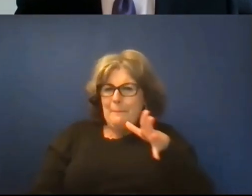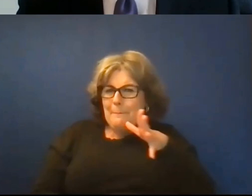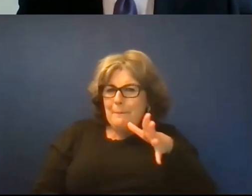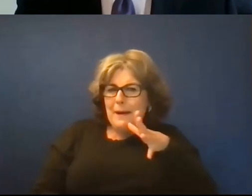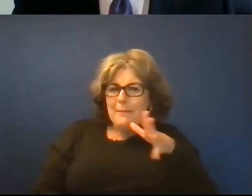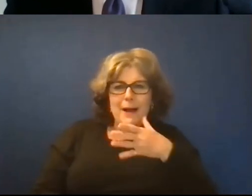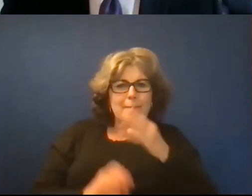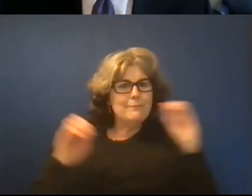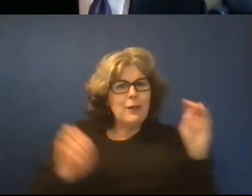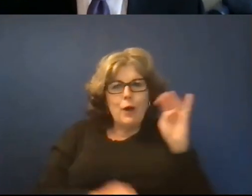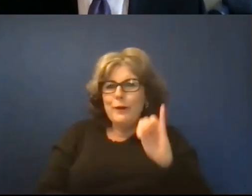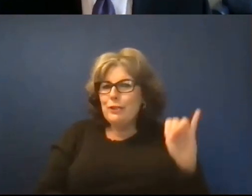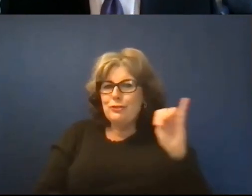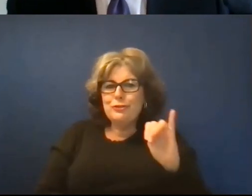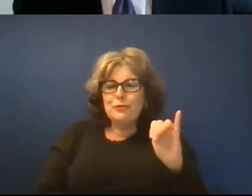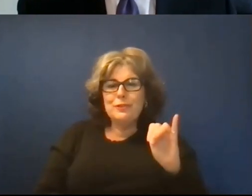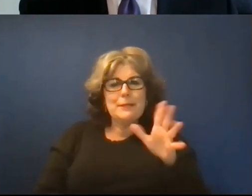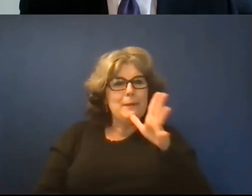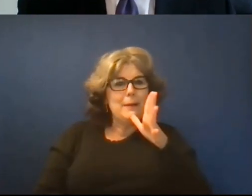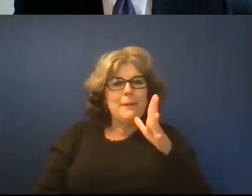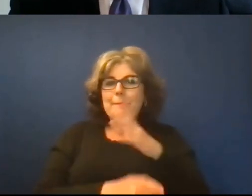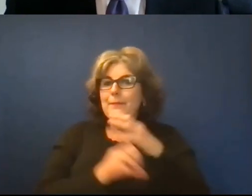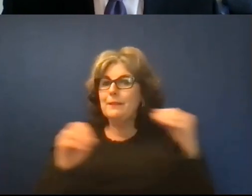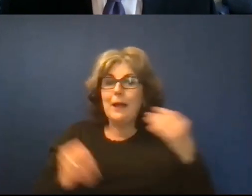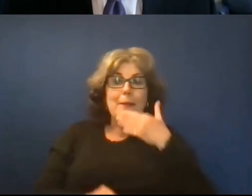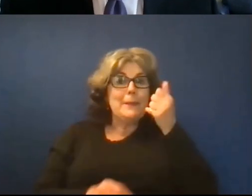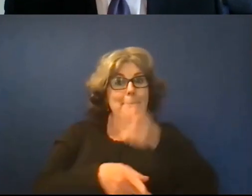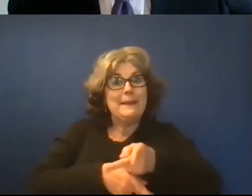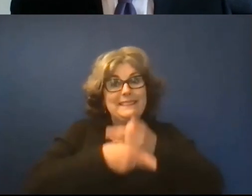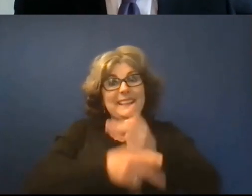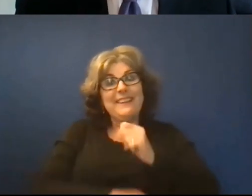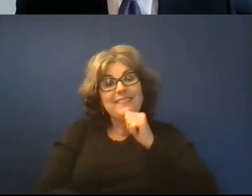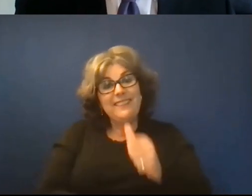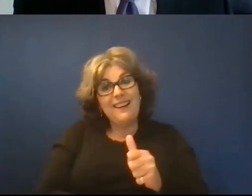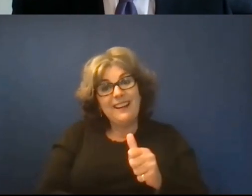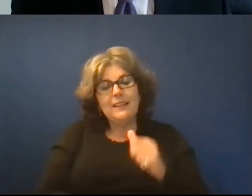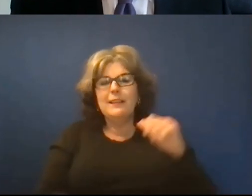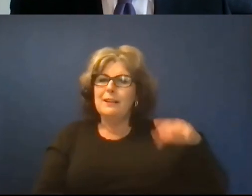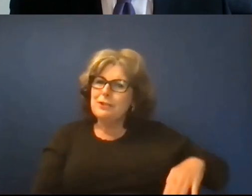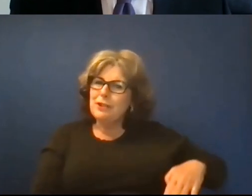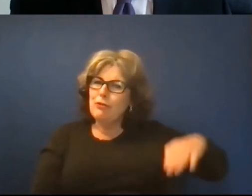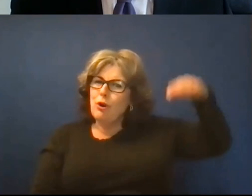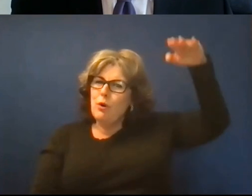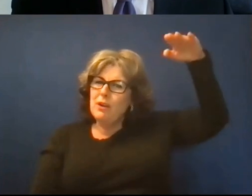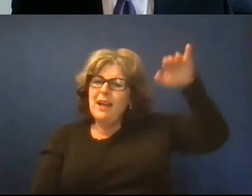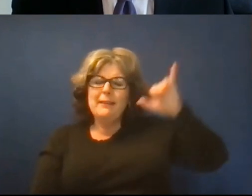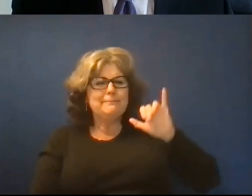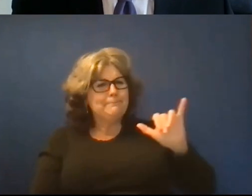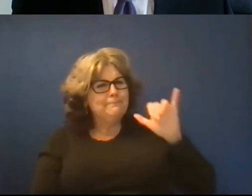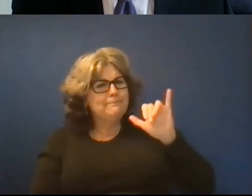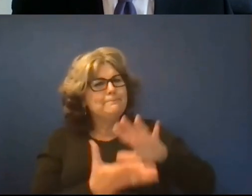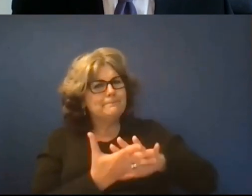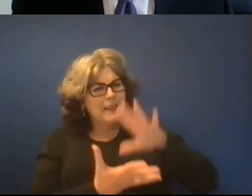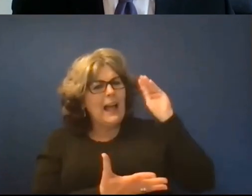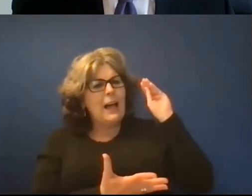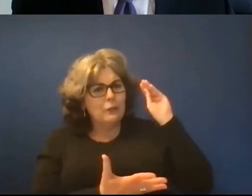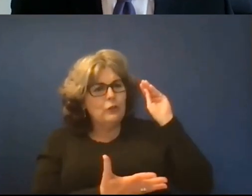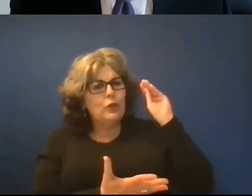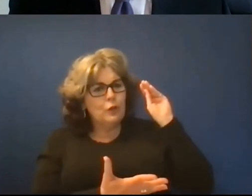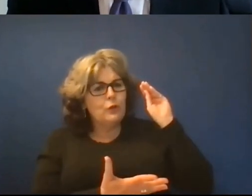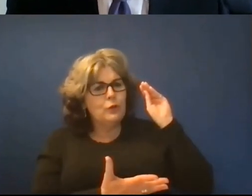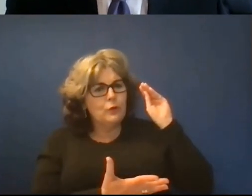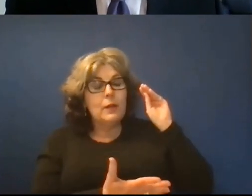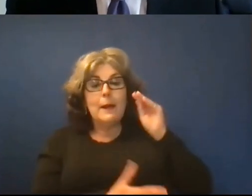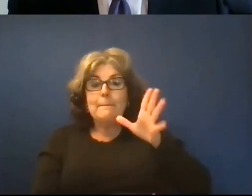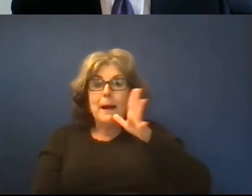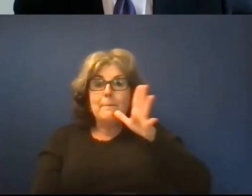have insurance, my mom did not receive the best care. So growing up, I figured, I learned, you know, with the care that my